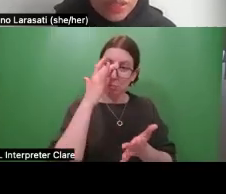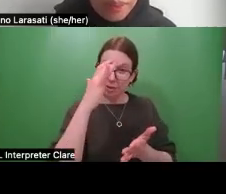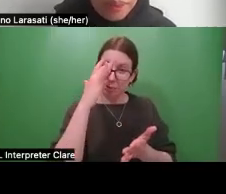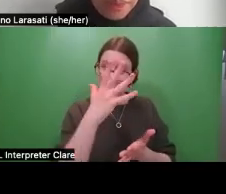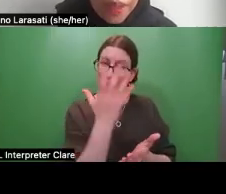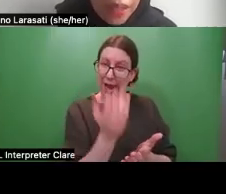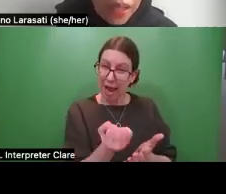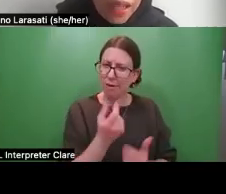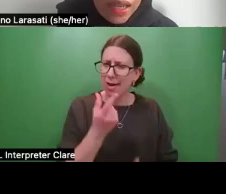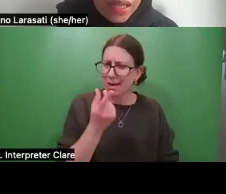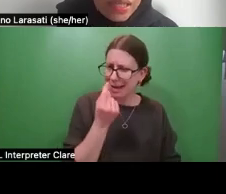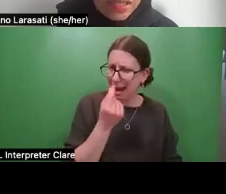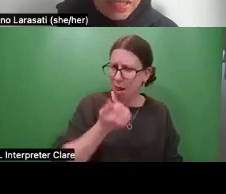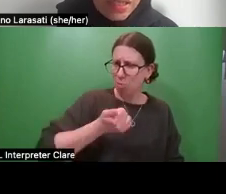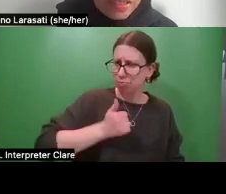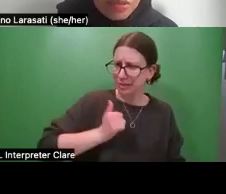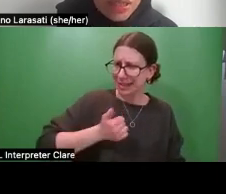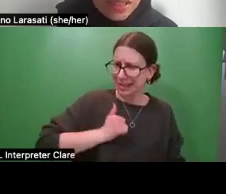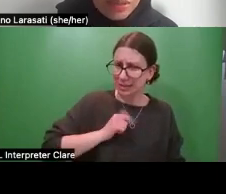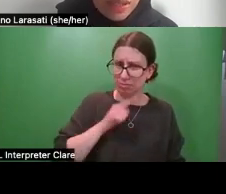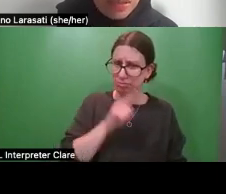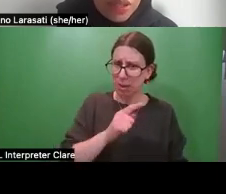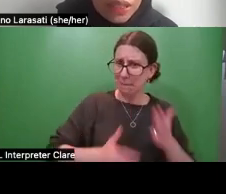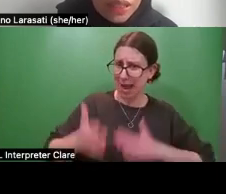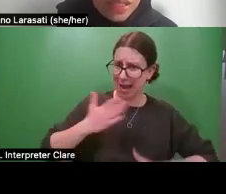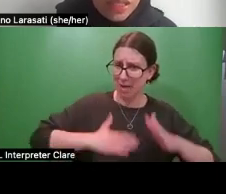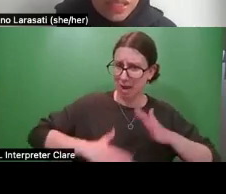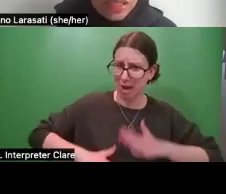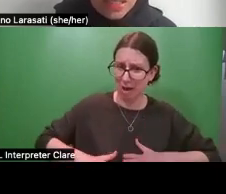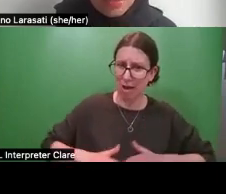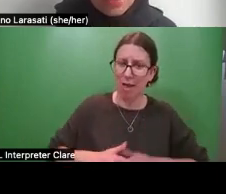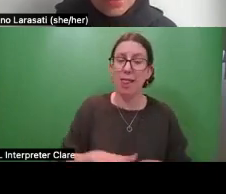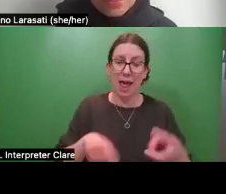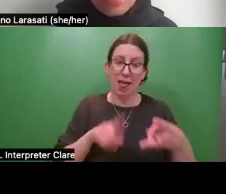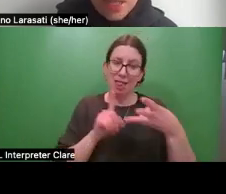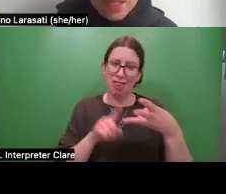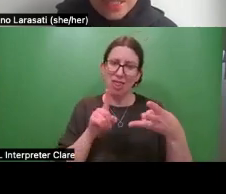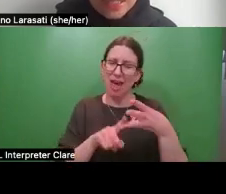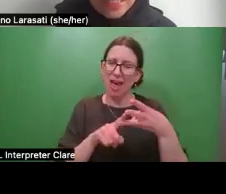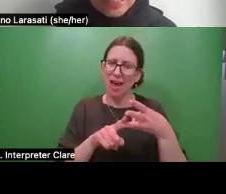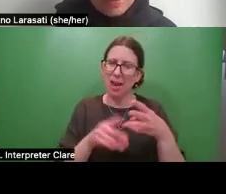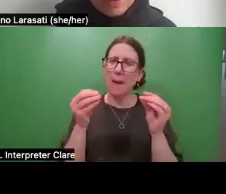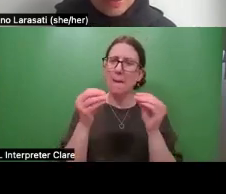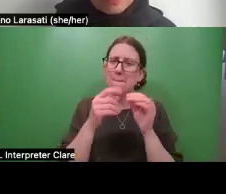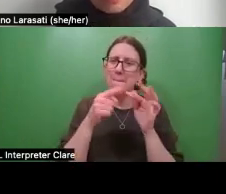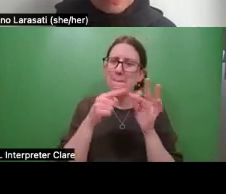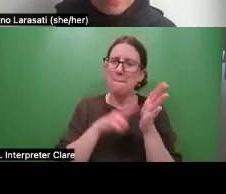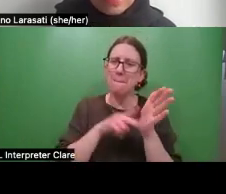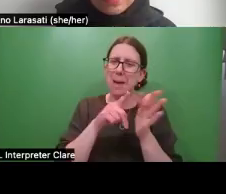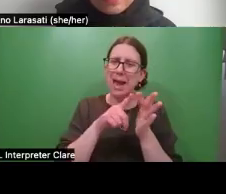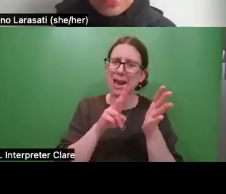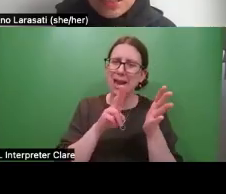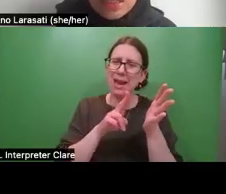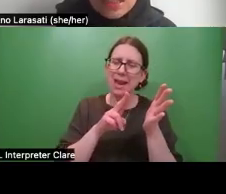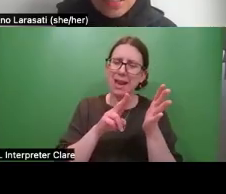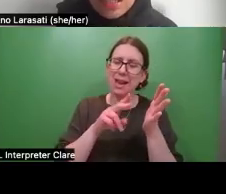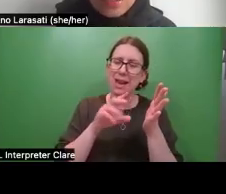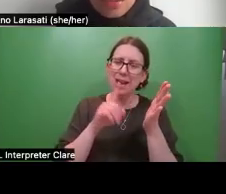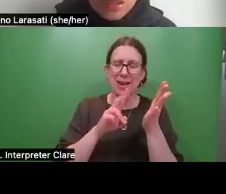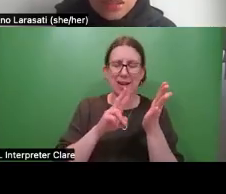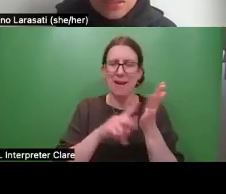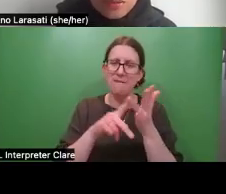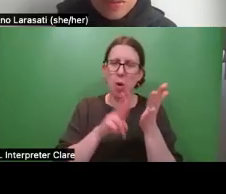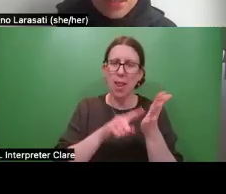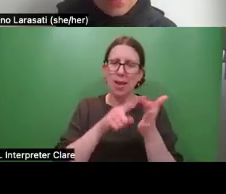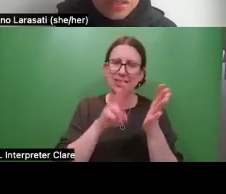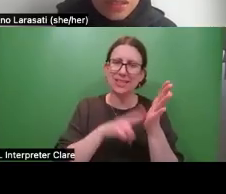behavior? And then the third one is benevolence. So this is where it gets particularly interesting. In